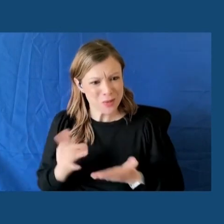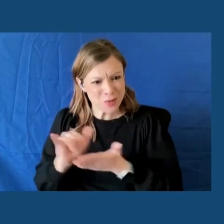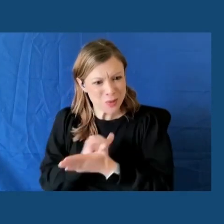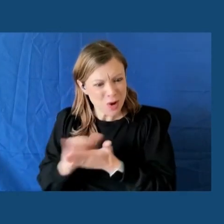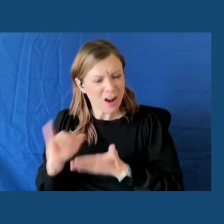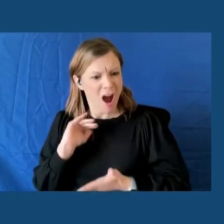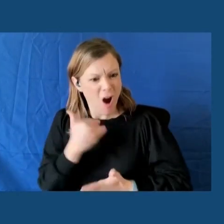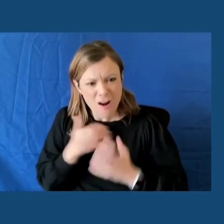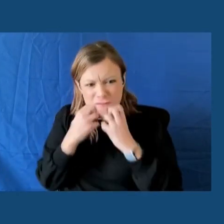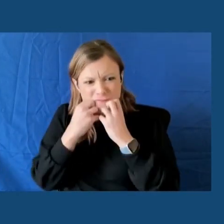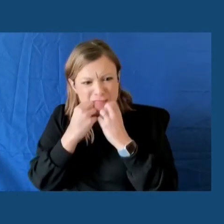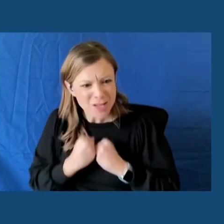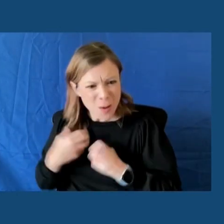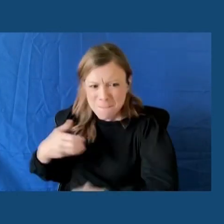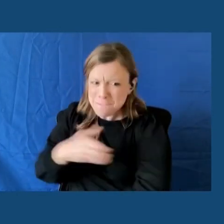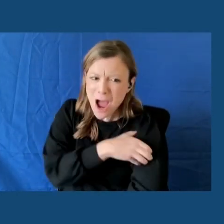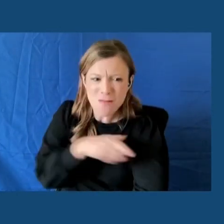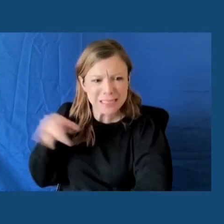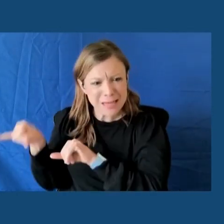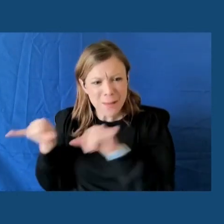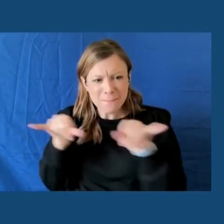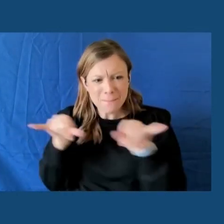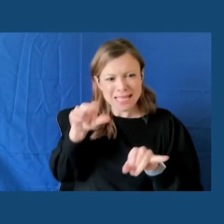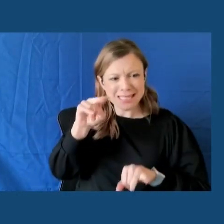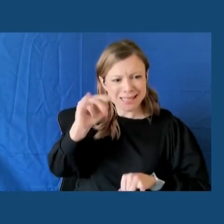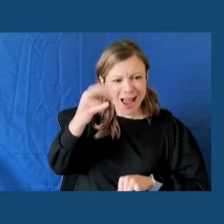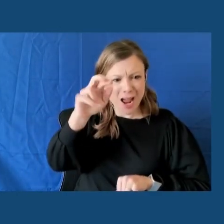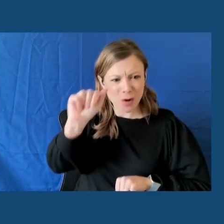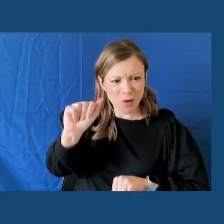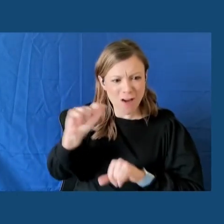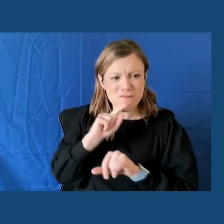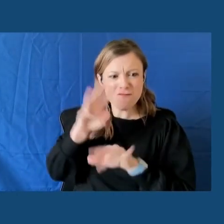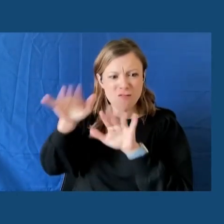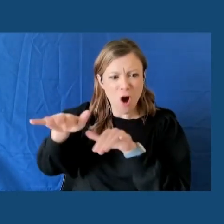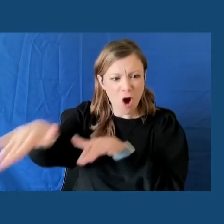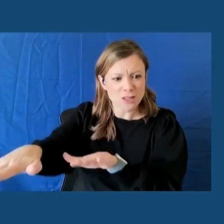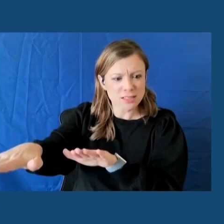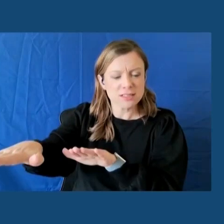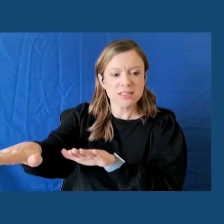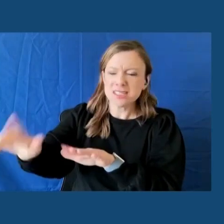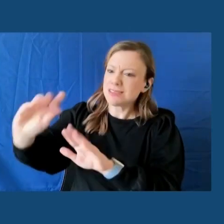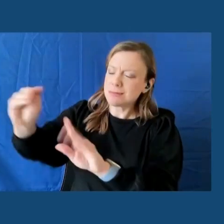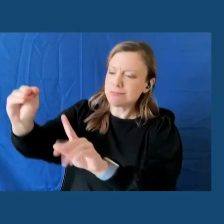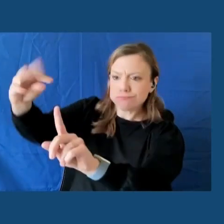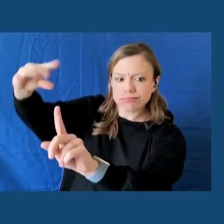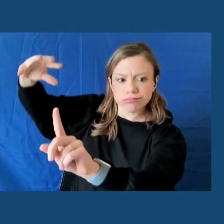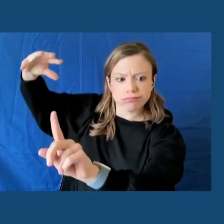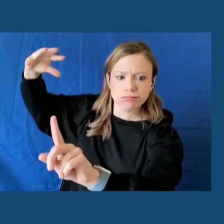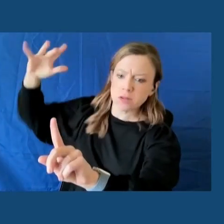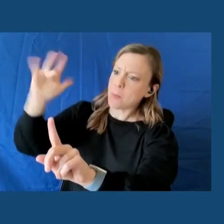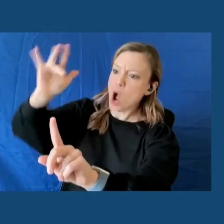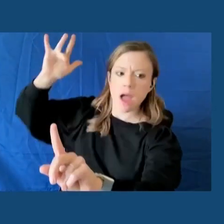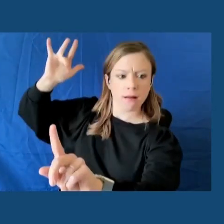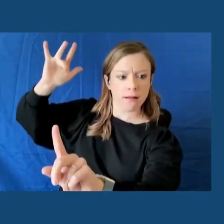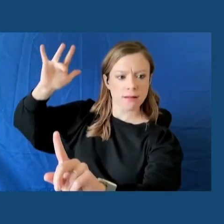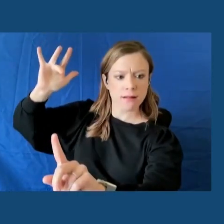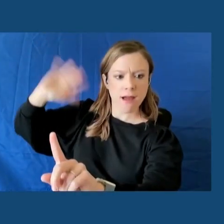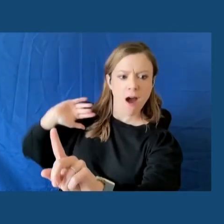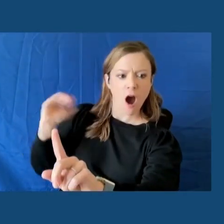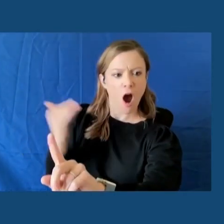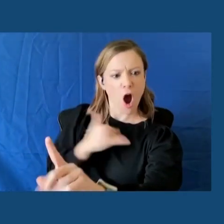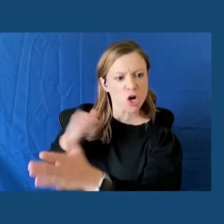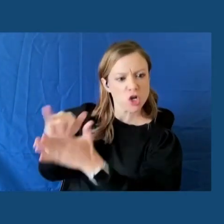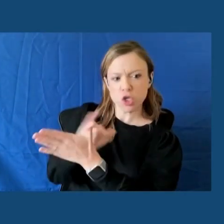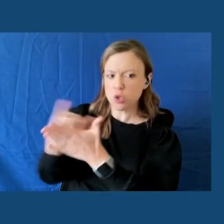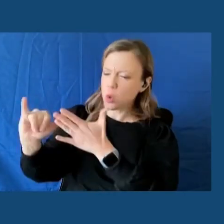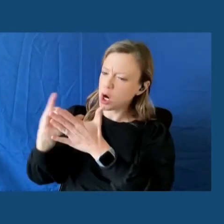It shines as brightly as the Montauk Lighthouse. Our New York stands as resolute as Lady Liberty,